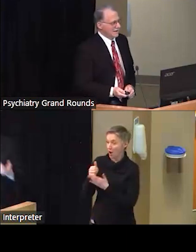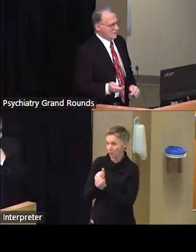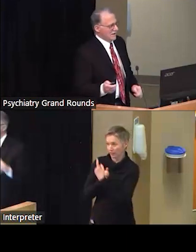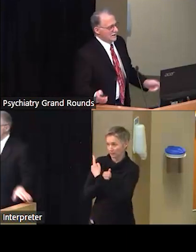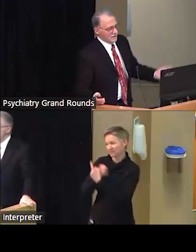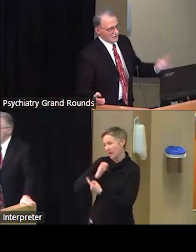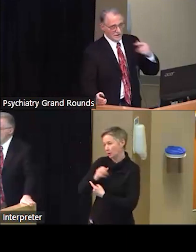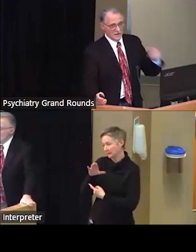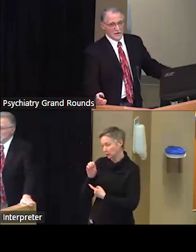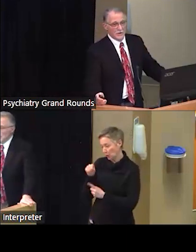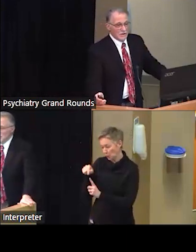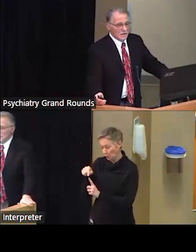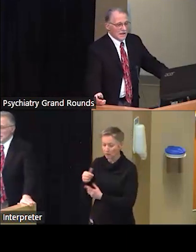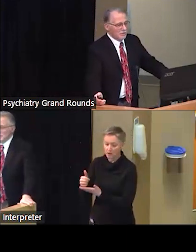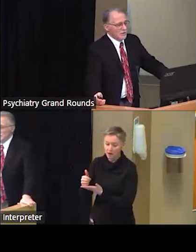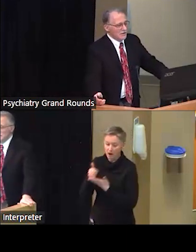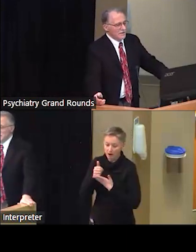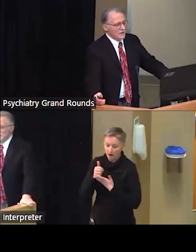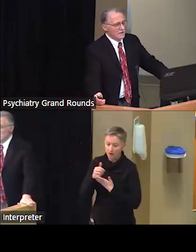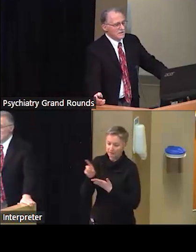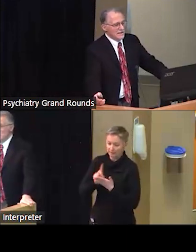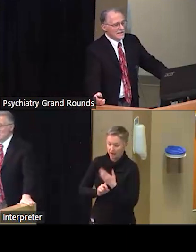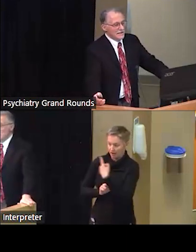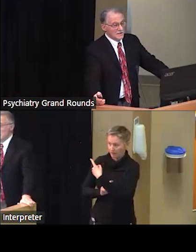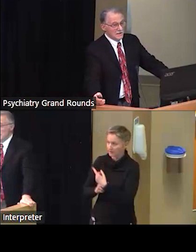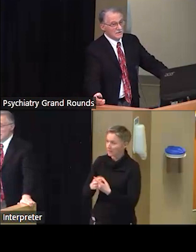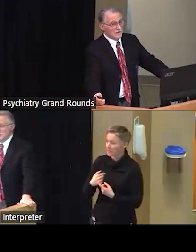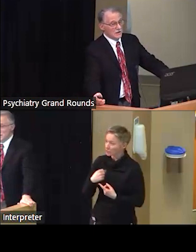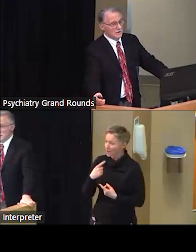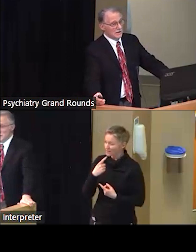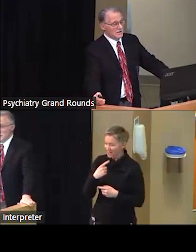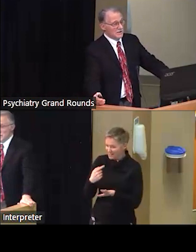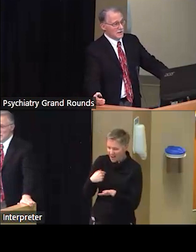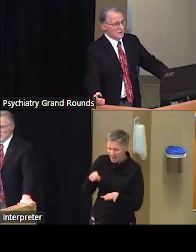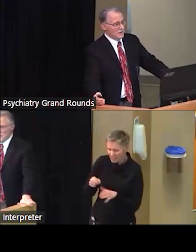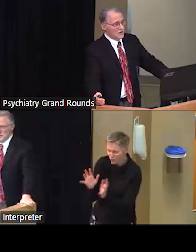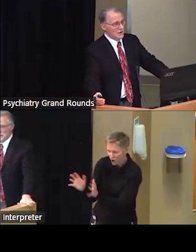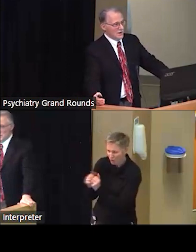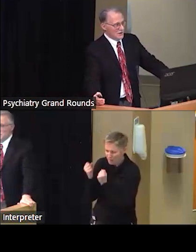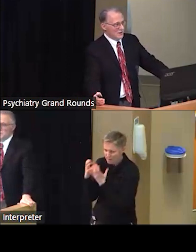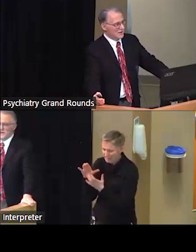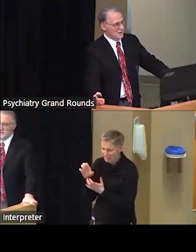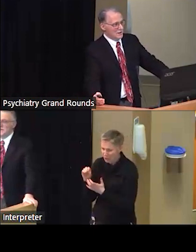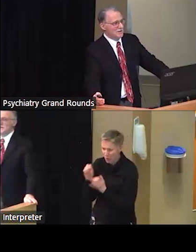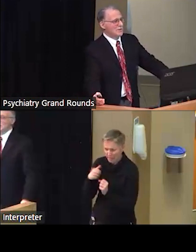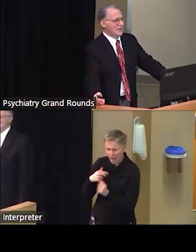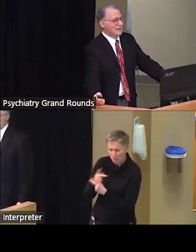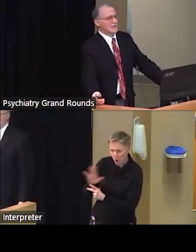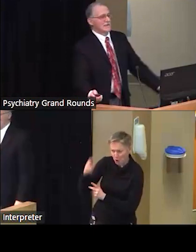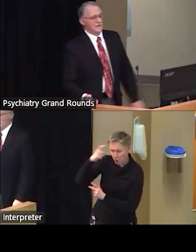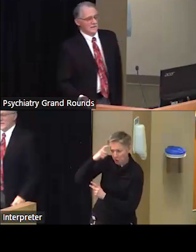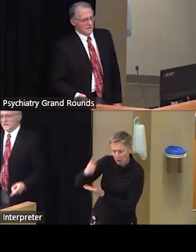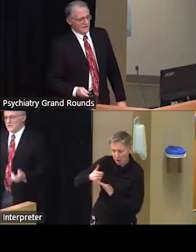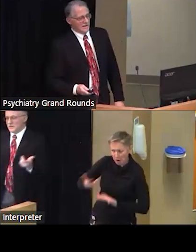He spent, our CEO, helped me with designing this. I said, I have to talk to a lot of CEOs. Could you help me with it? Could I borrow your